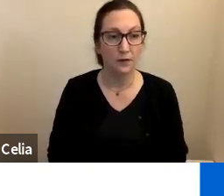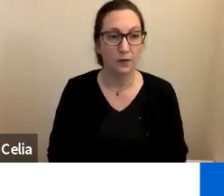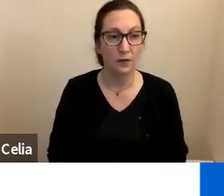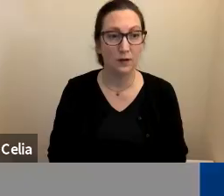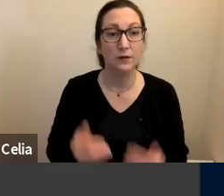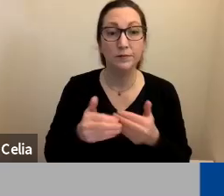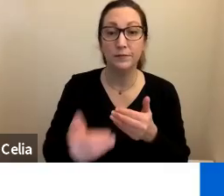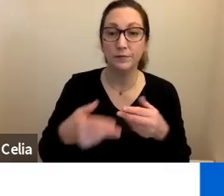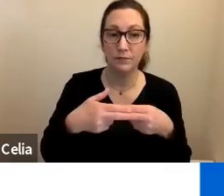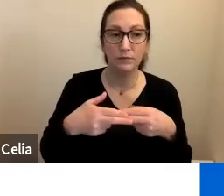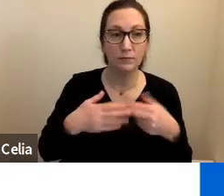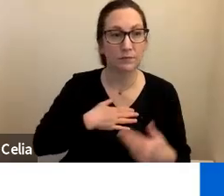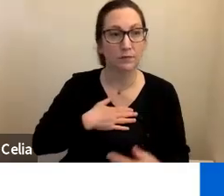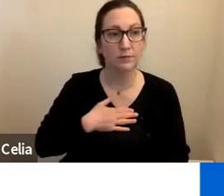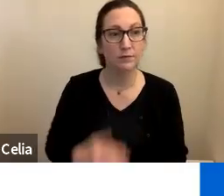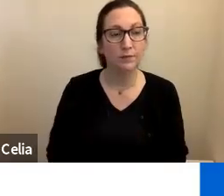Next slide, please.